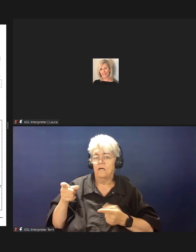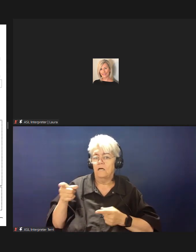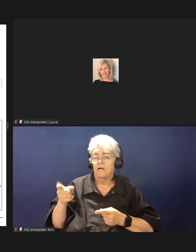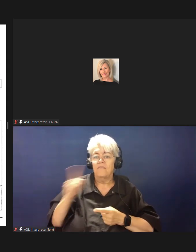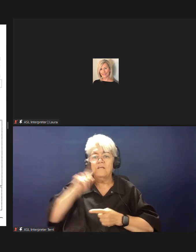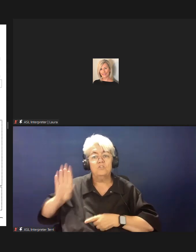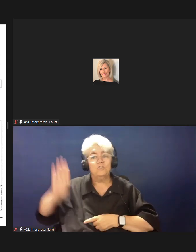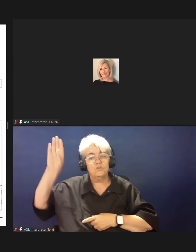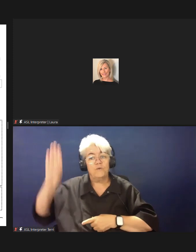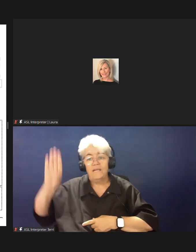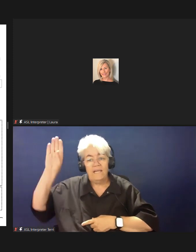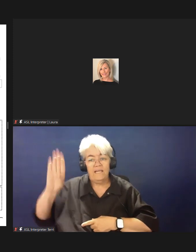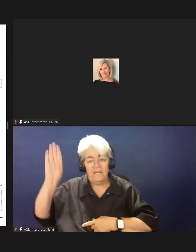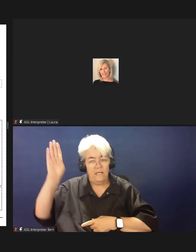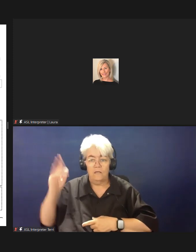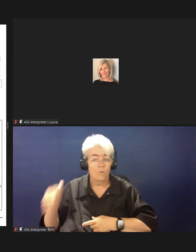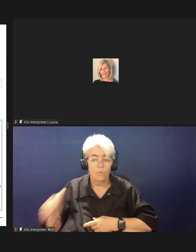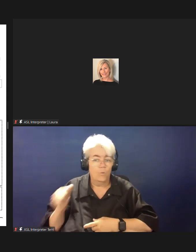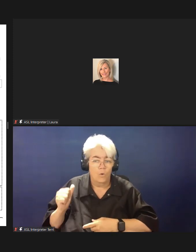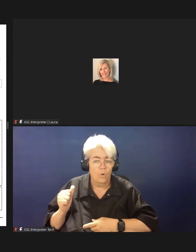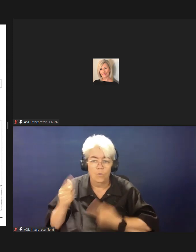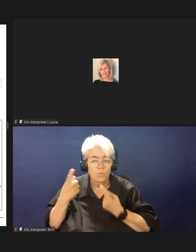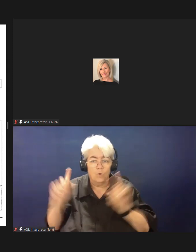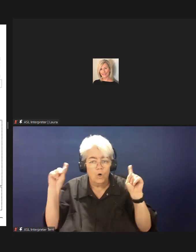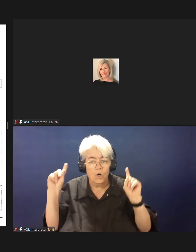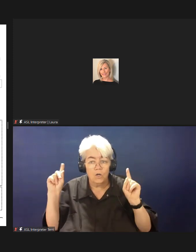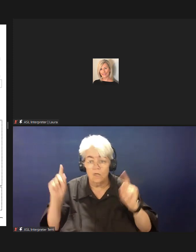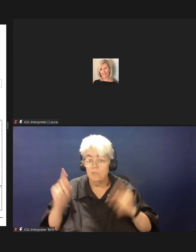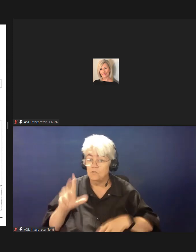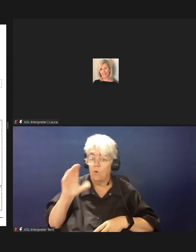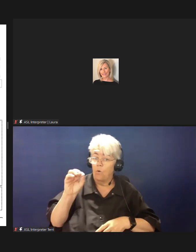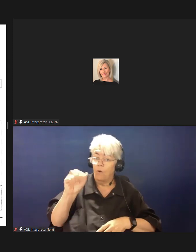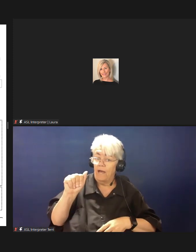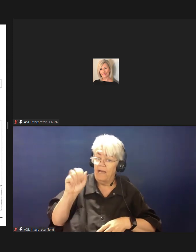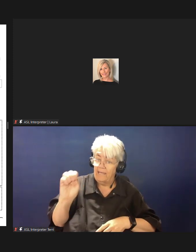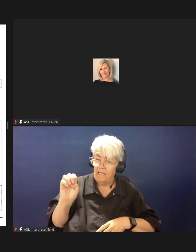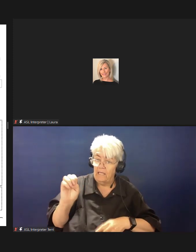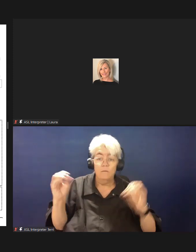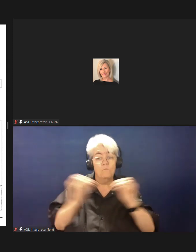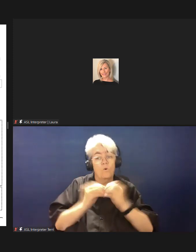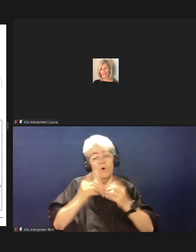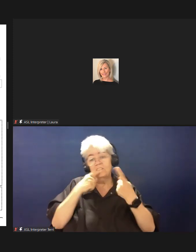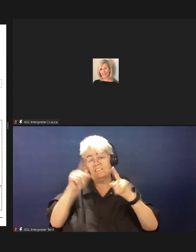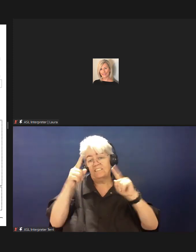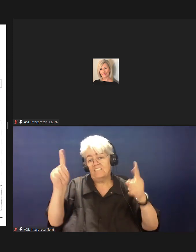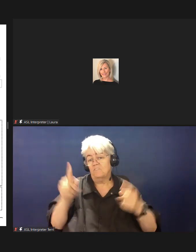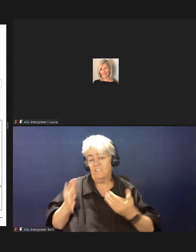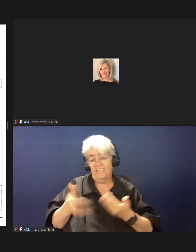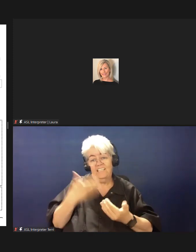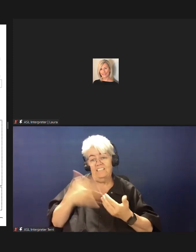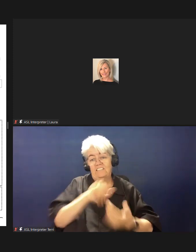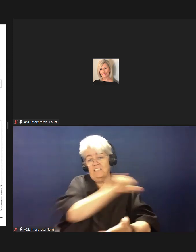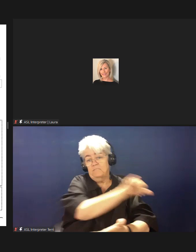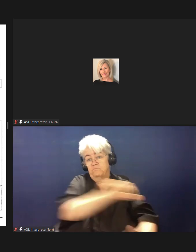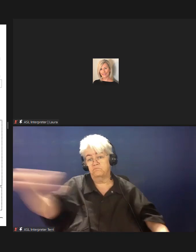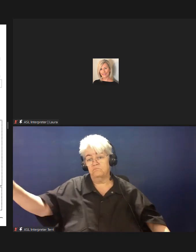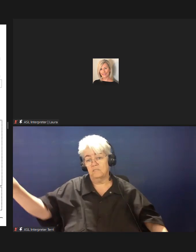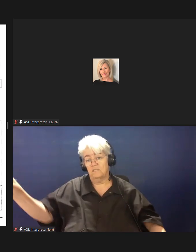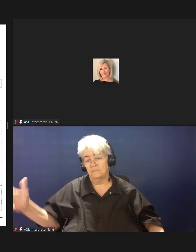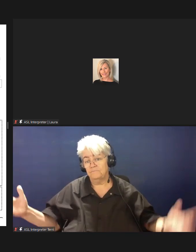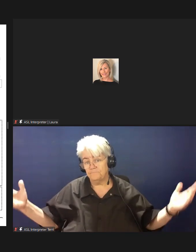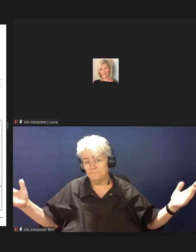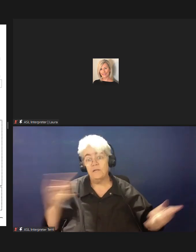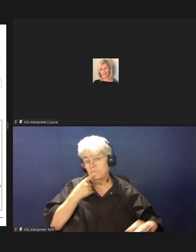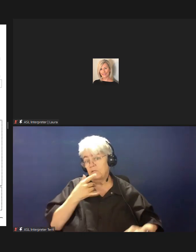the screening using Pure Tone, for example. So your OAE would be able to apply to them as well. But